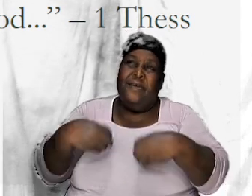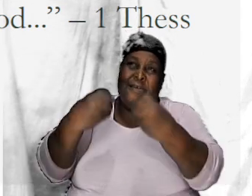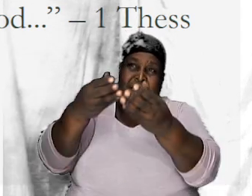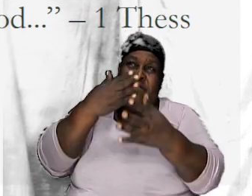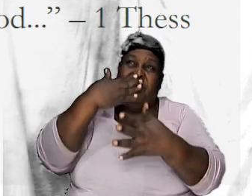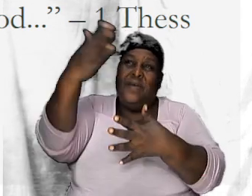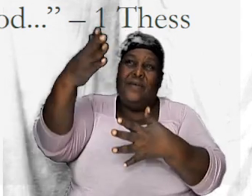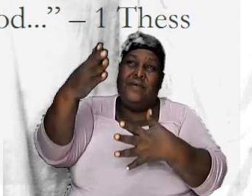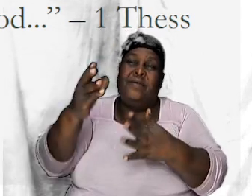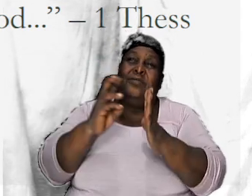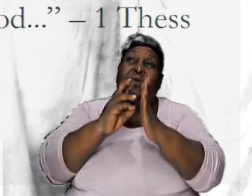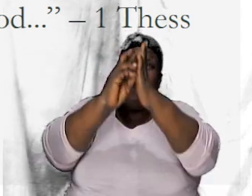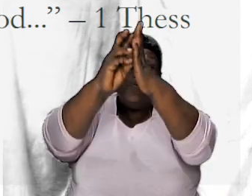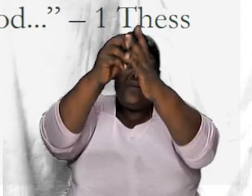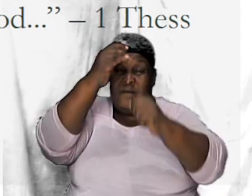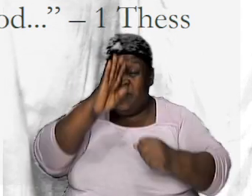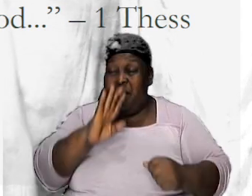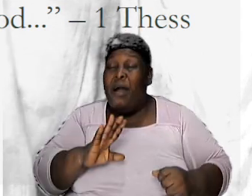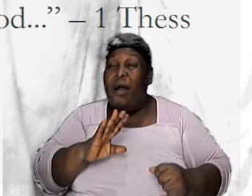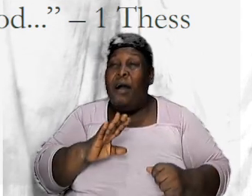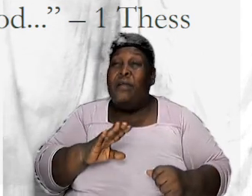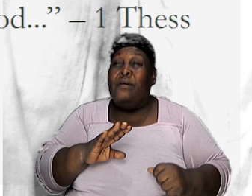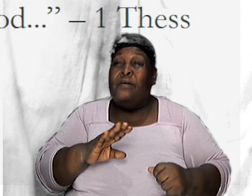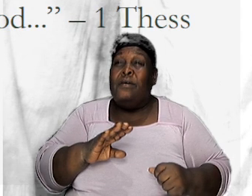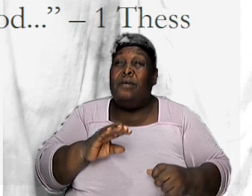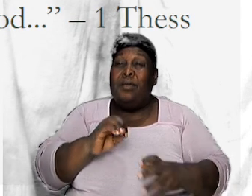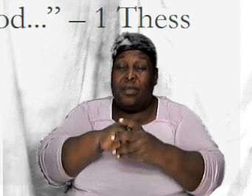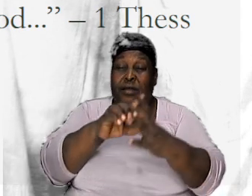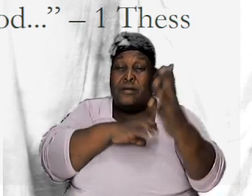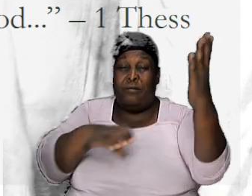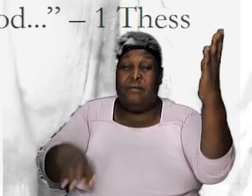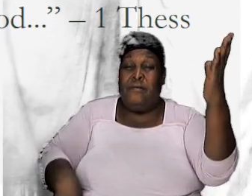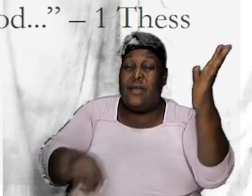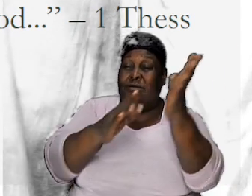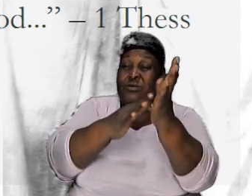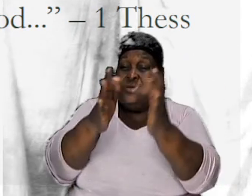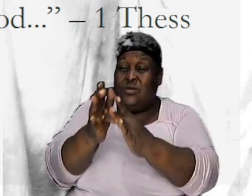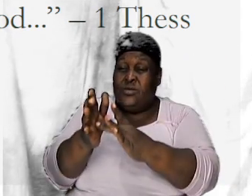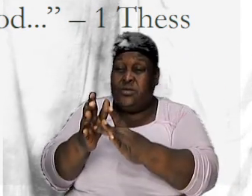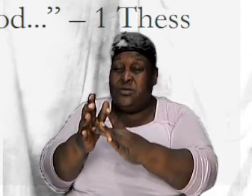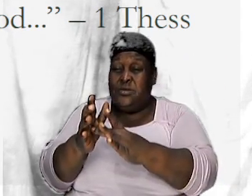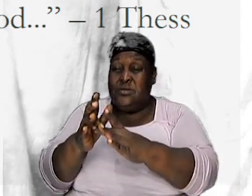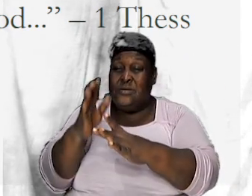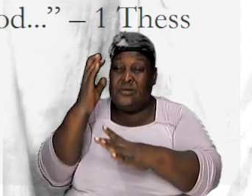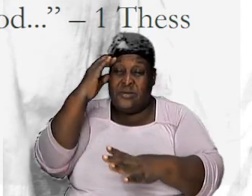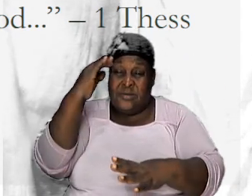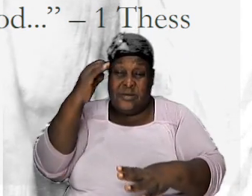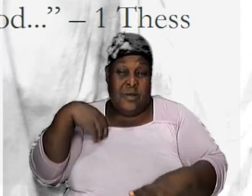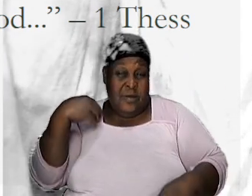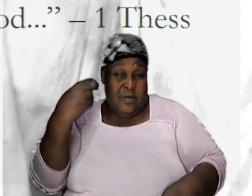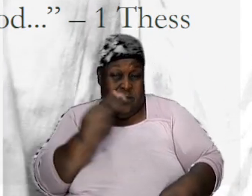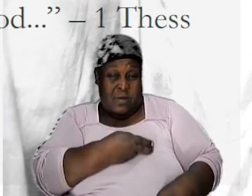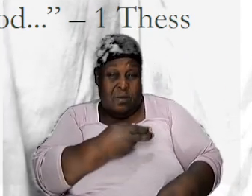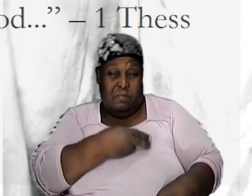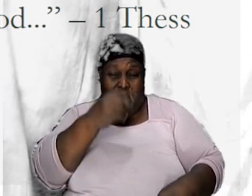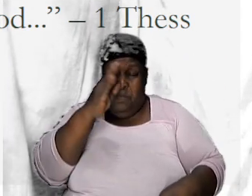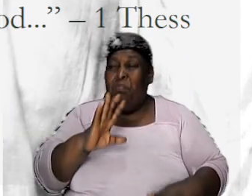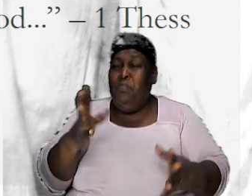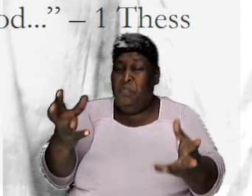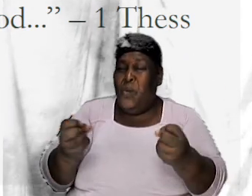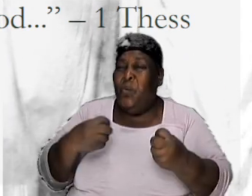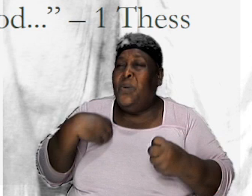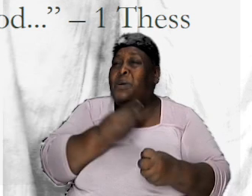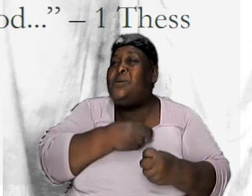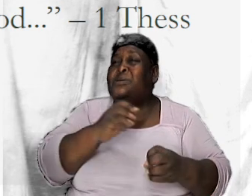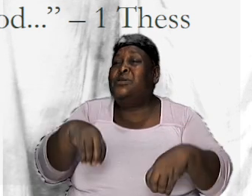this is the will of God in Christ Jesus concerning us. So God wants us to give thanks.